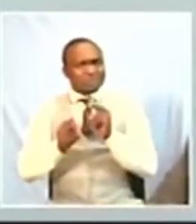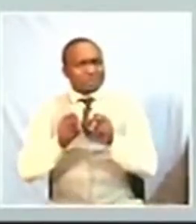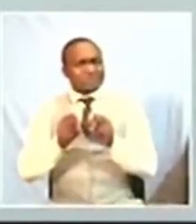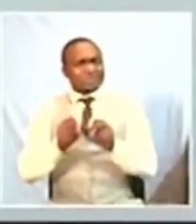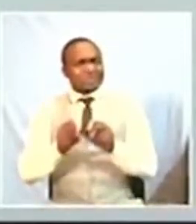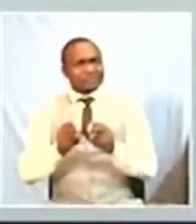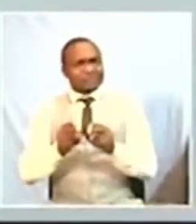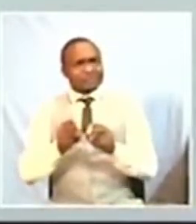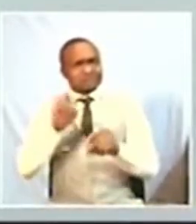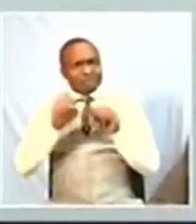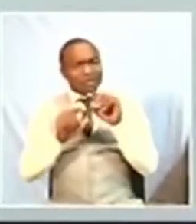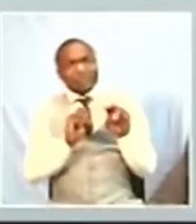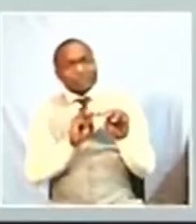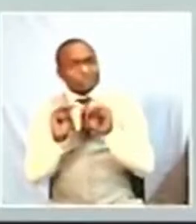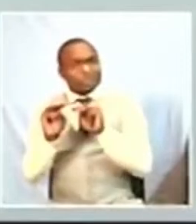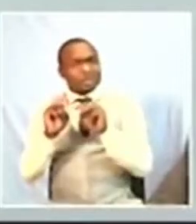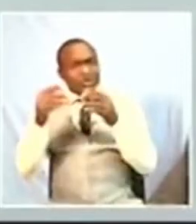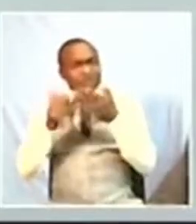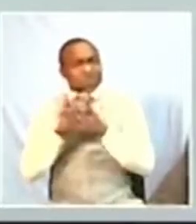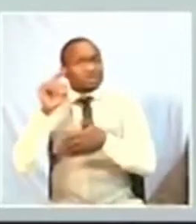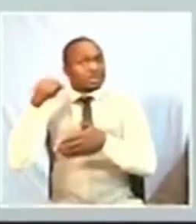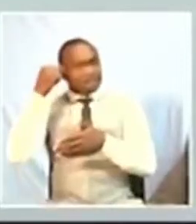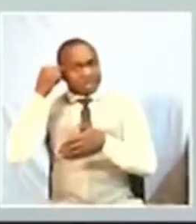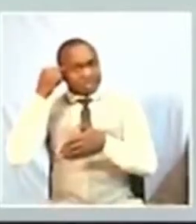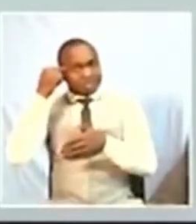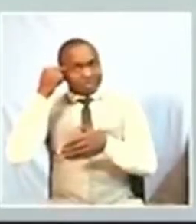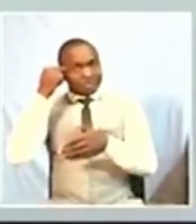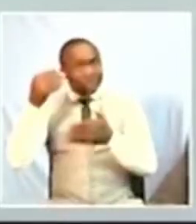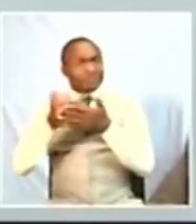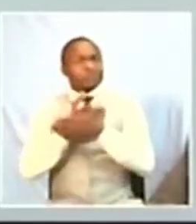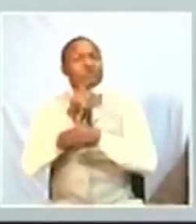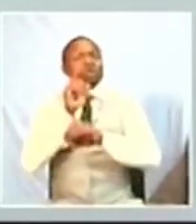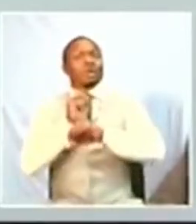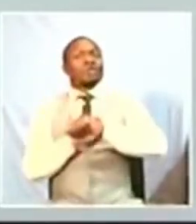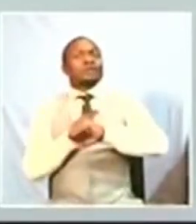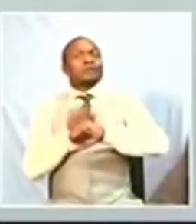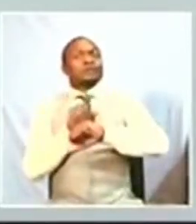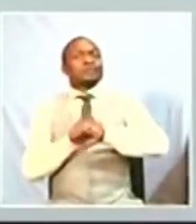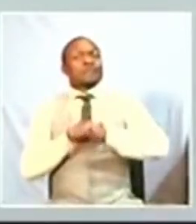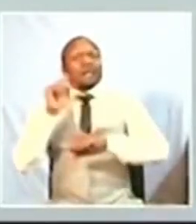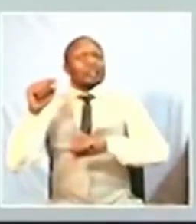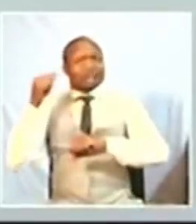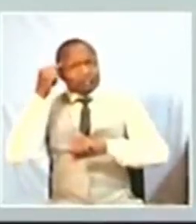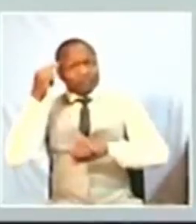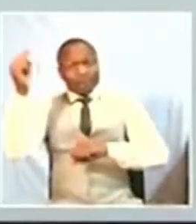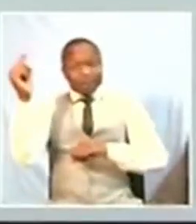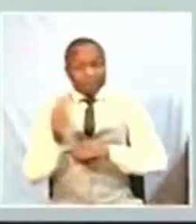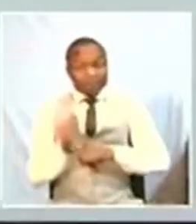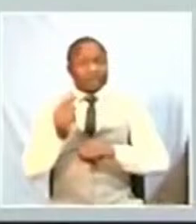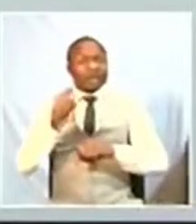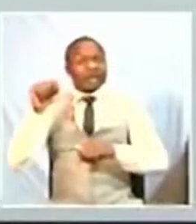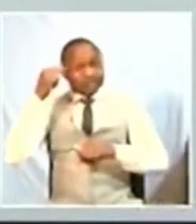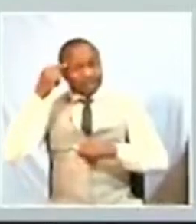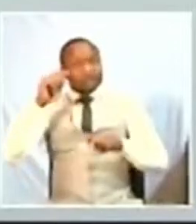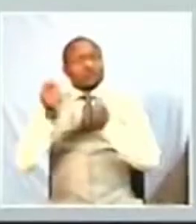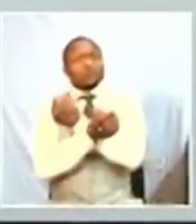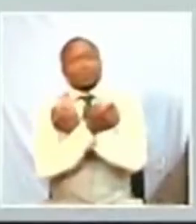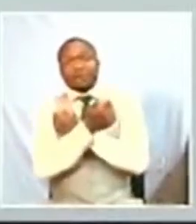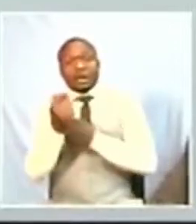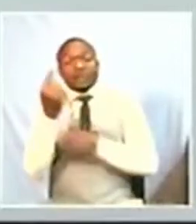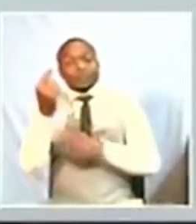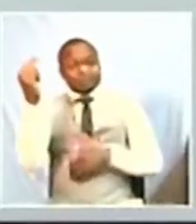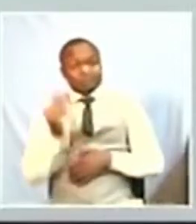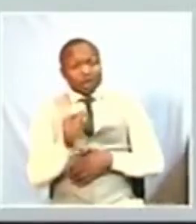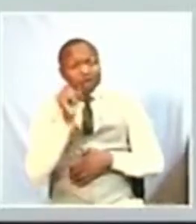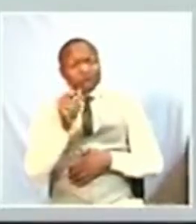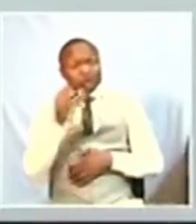new dawn or new era. Governments come, governments change. There will be another one which will come.